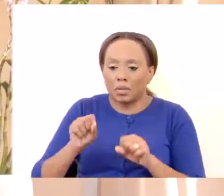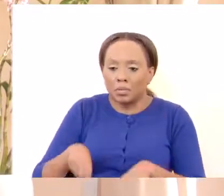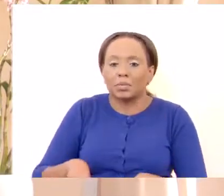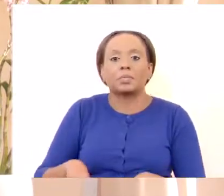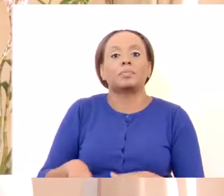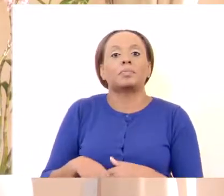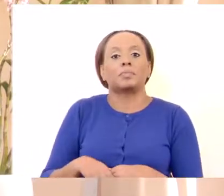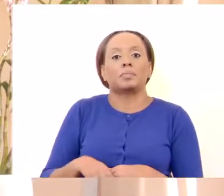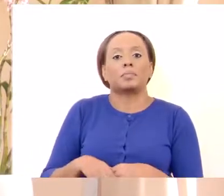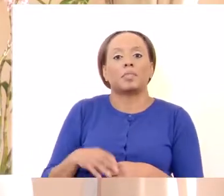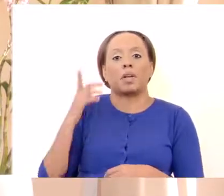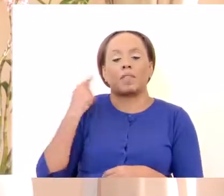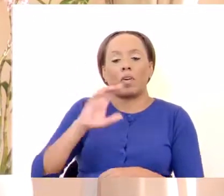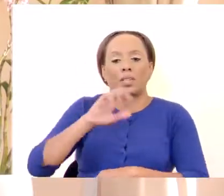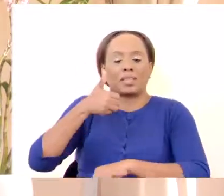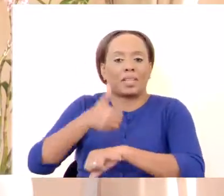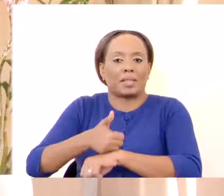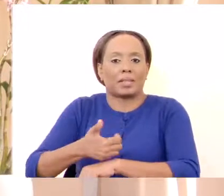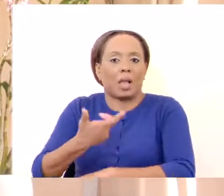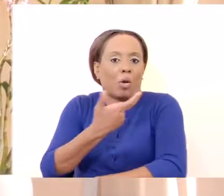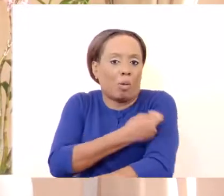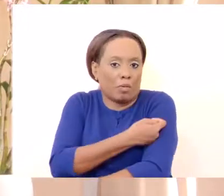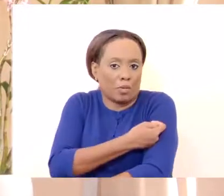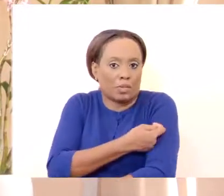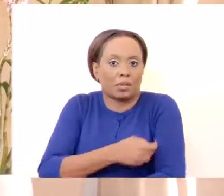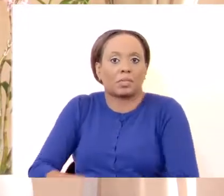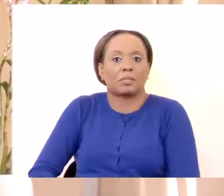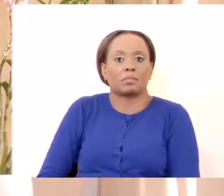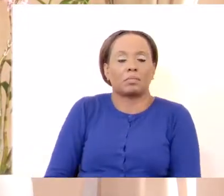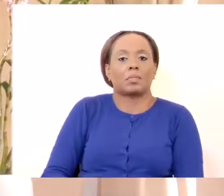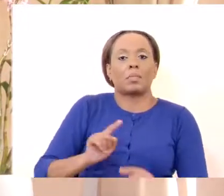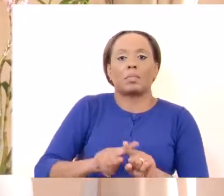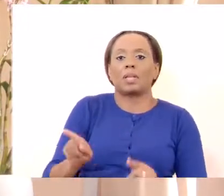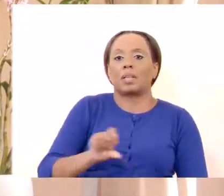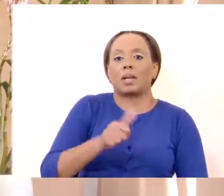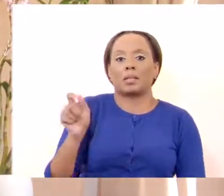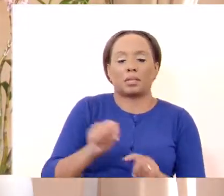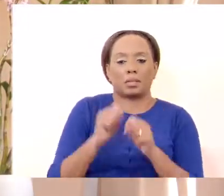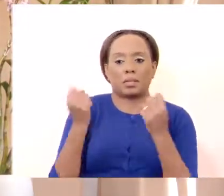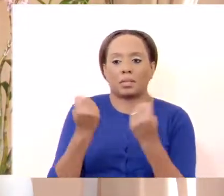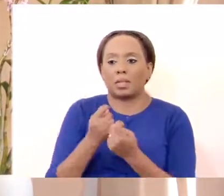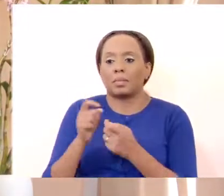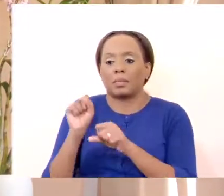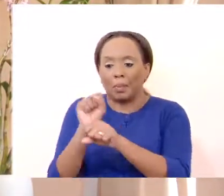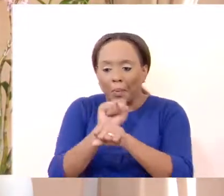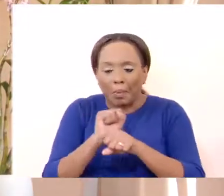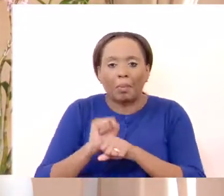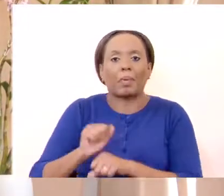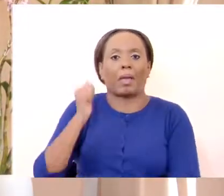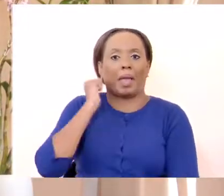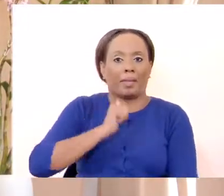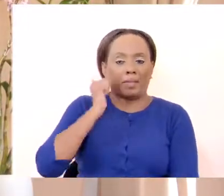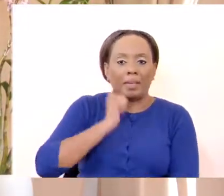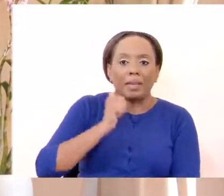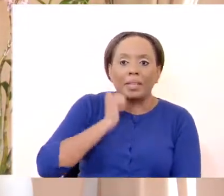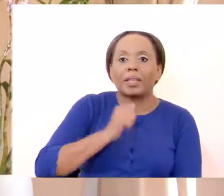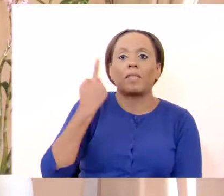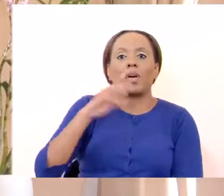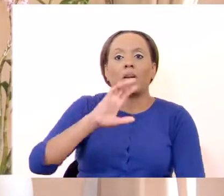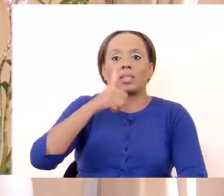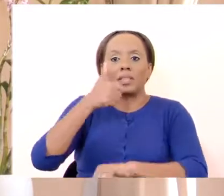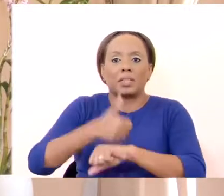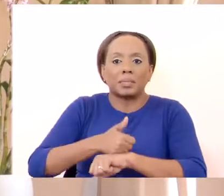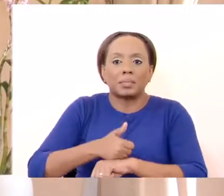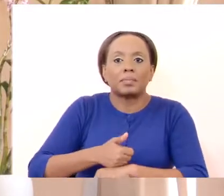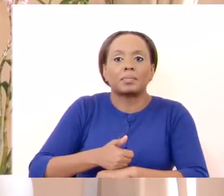team, Major Clark, Dr. Ferdinand, they are in the process and they're doing it on a daily basis of putting things in place so